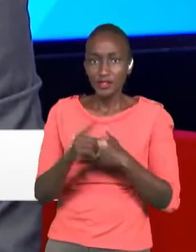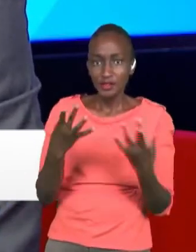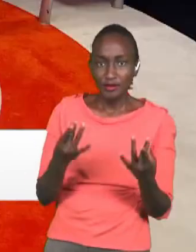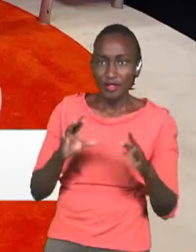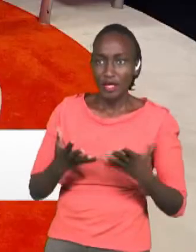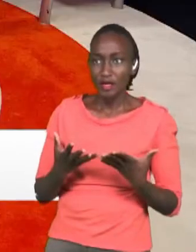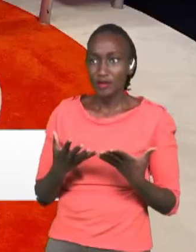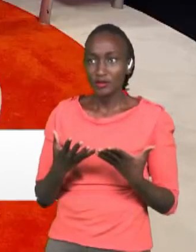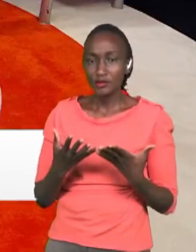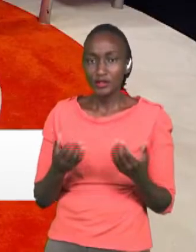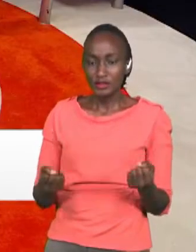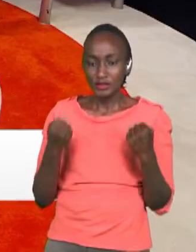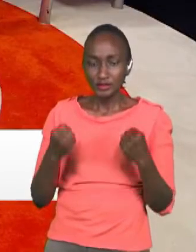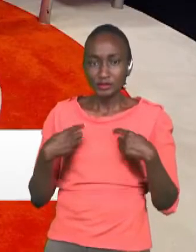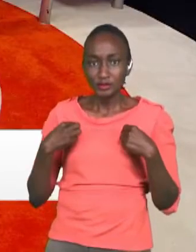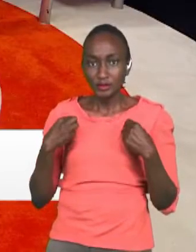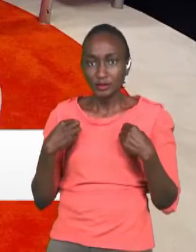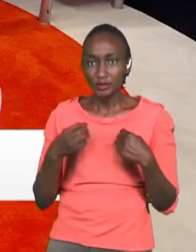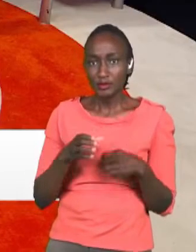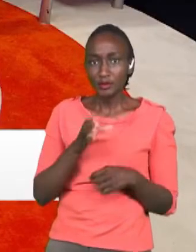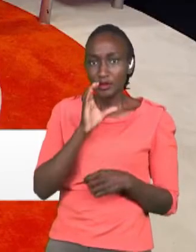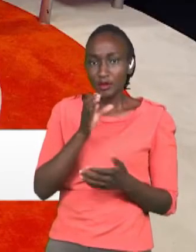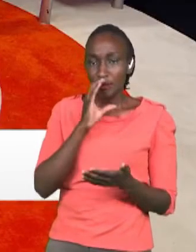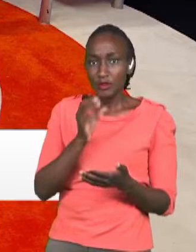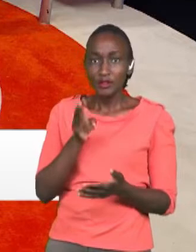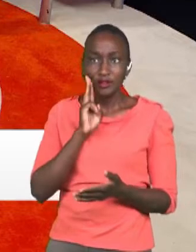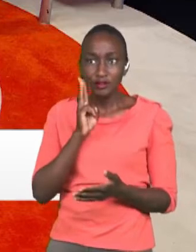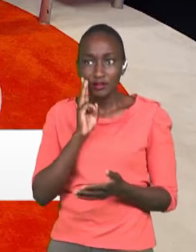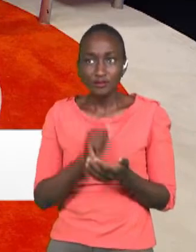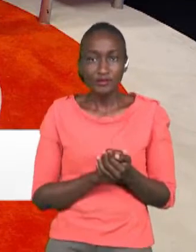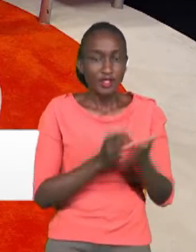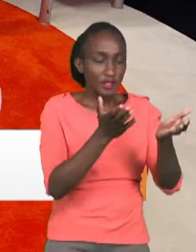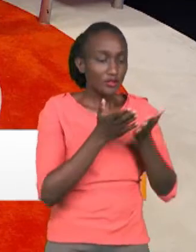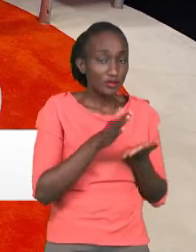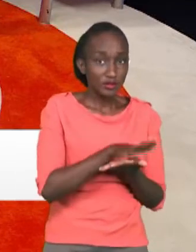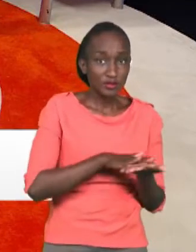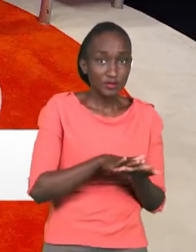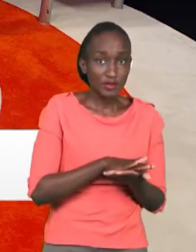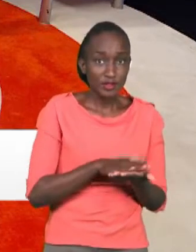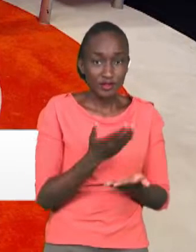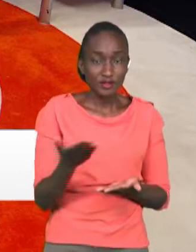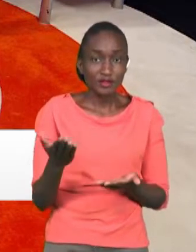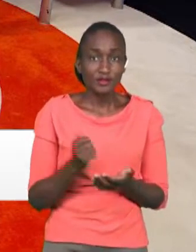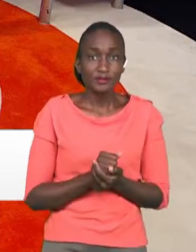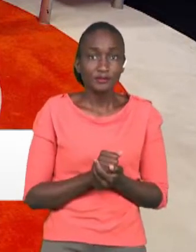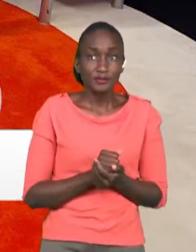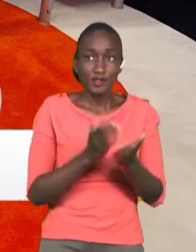towel? Do I need a water bottle? Do I need like creatine? You need the basic, very simple, basic stuff. You need a yoga mat, you